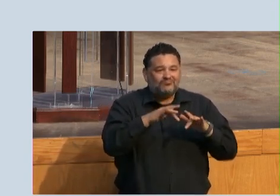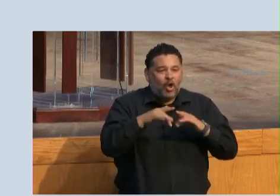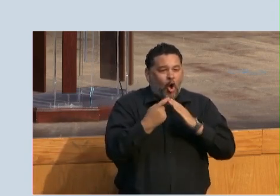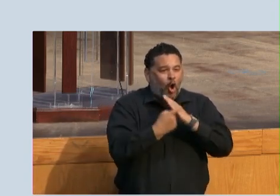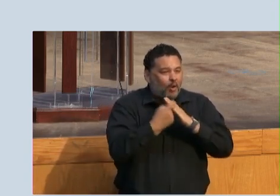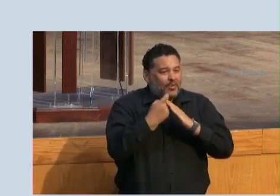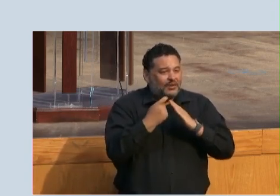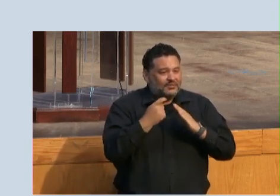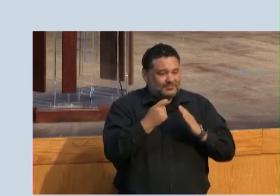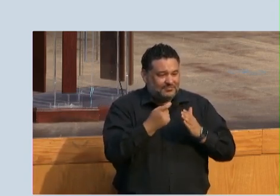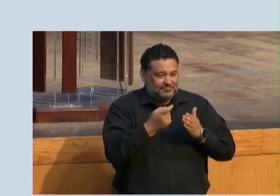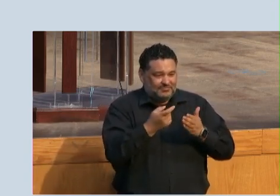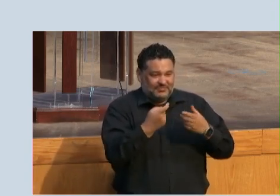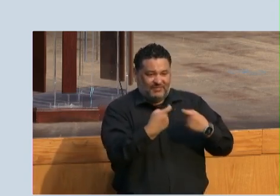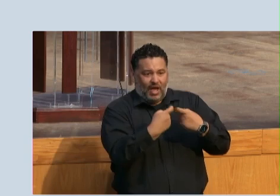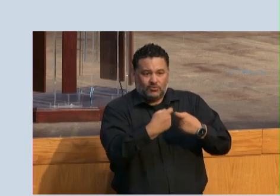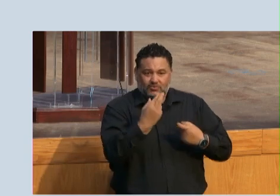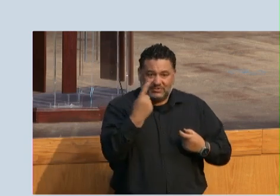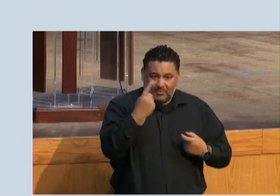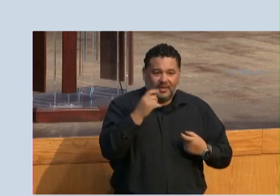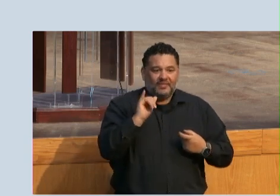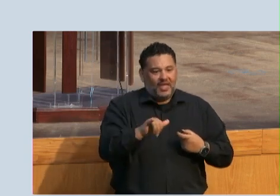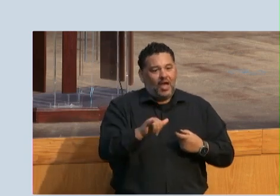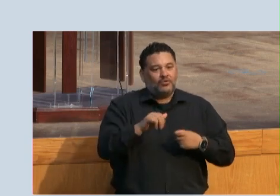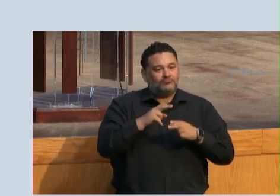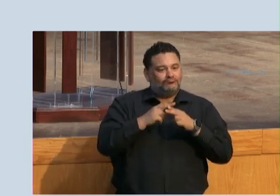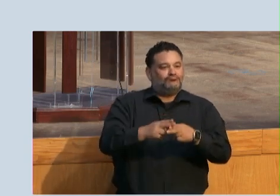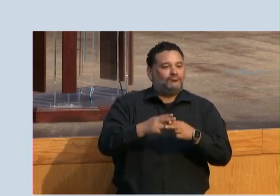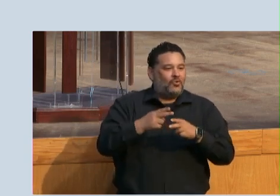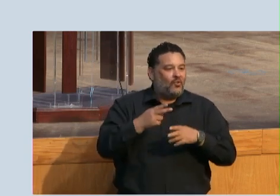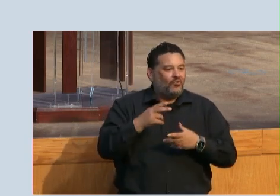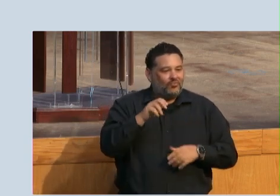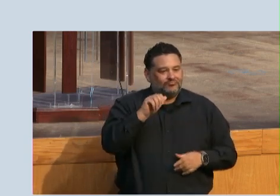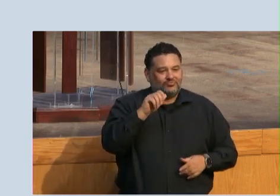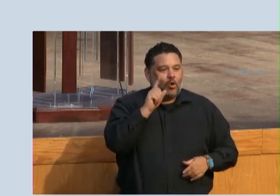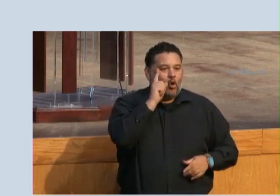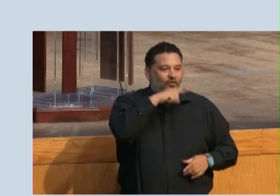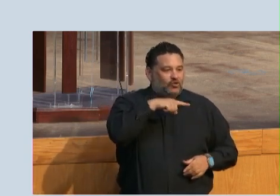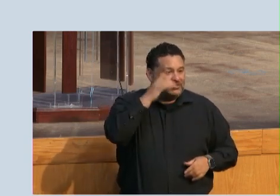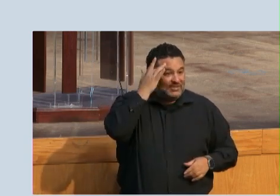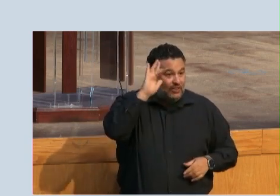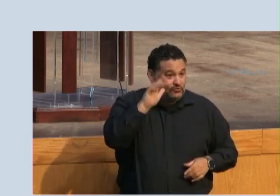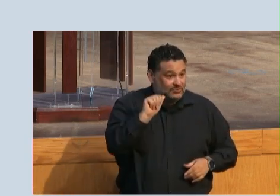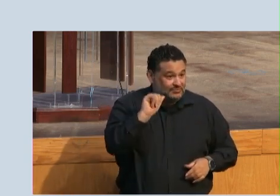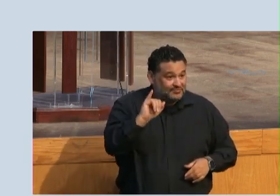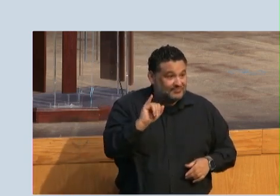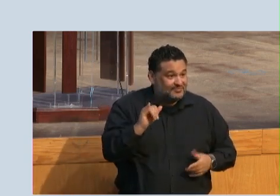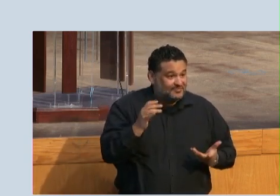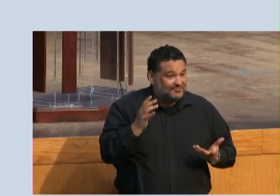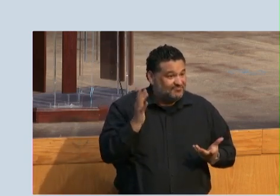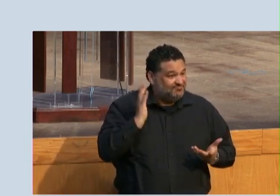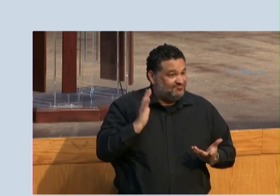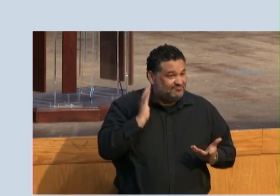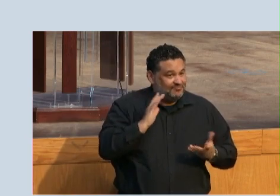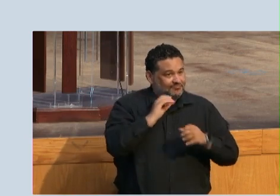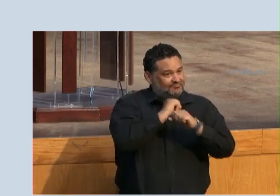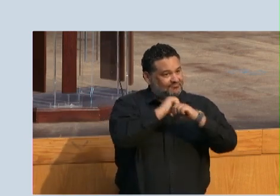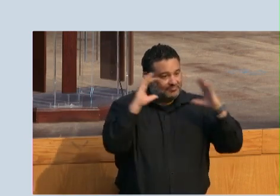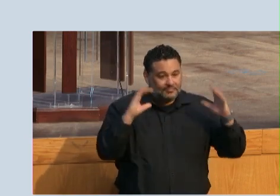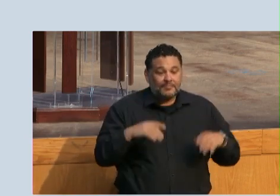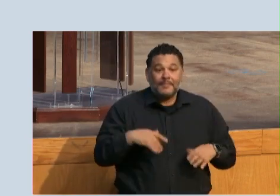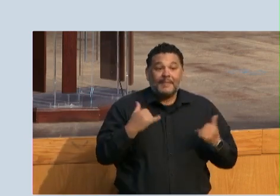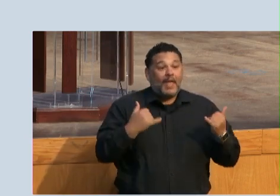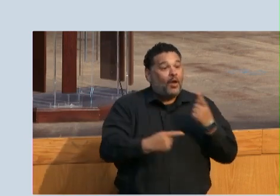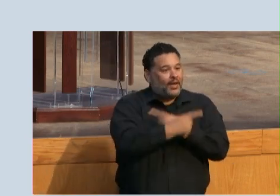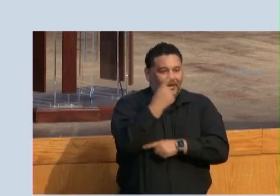kind, that stood for that would qualify as artificial intelligence. So nowadays, we're well